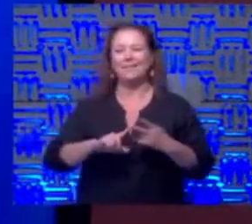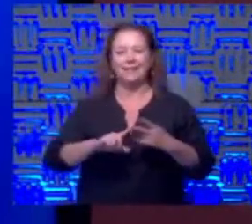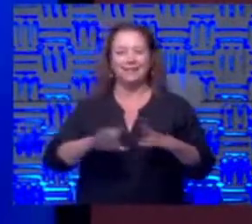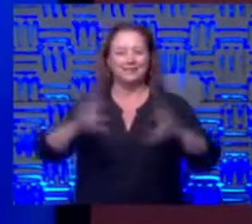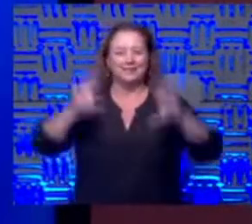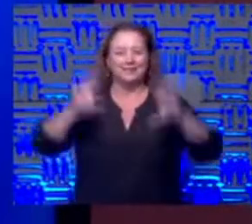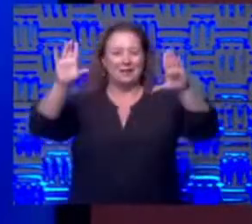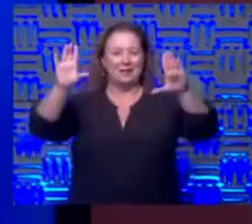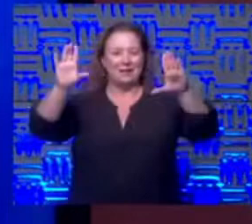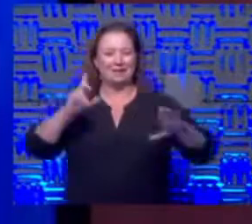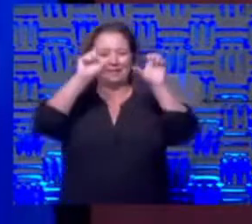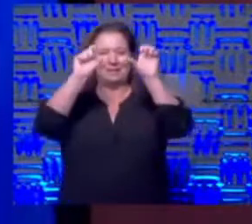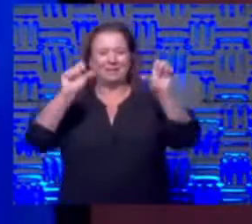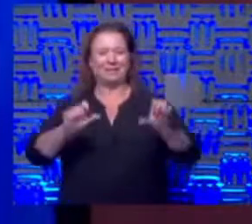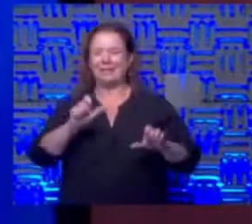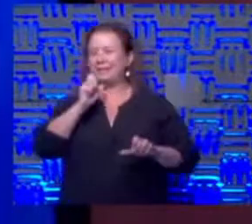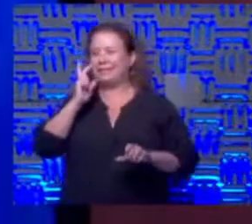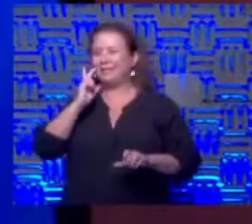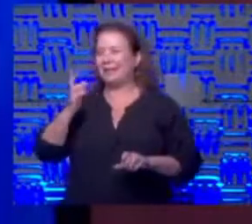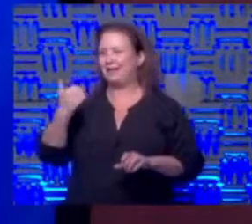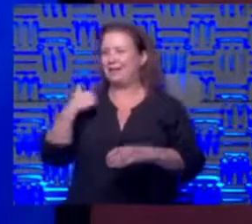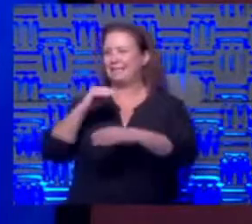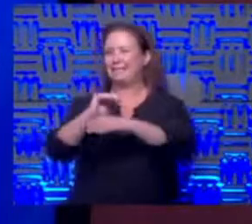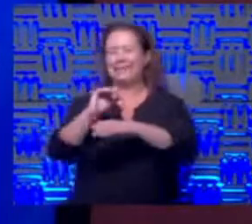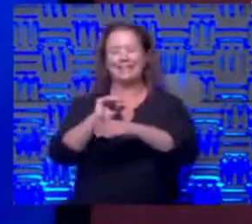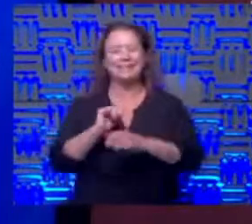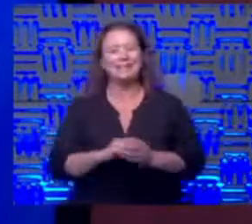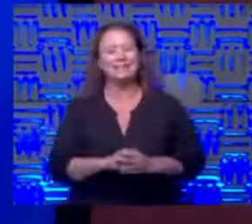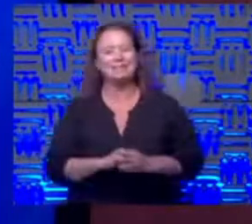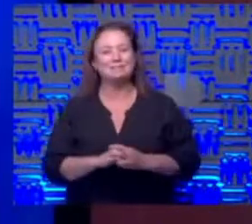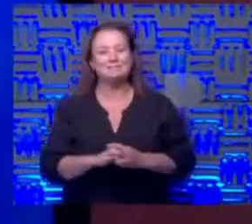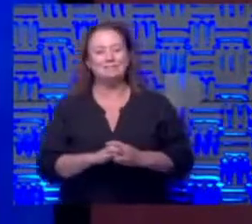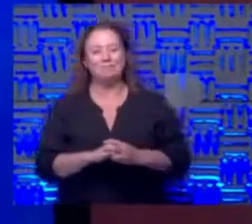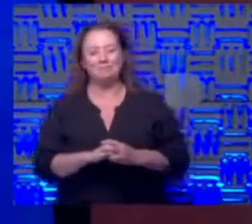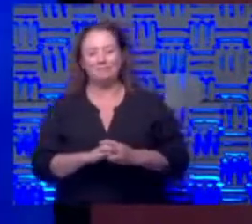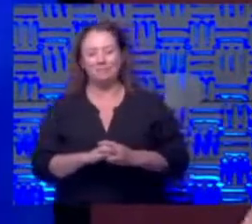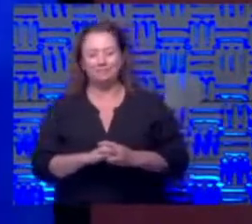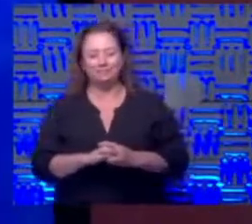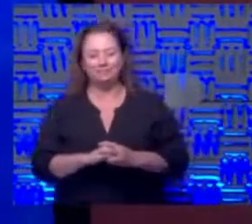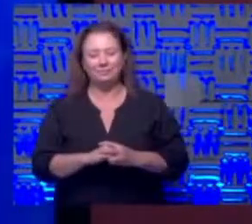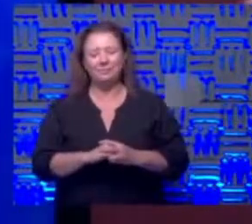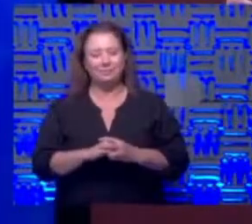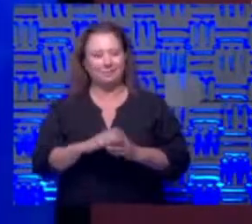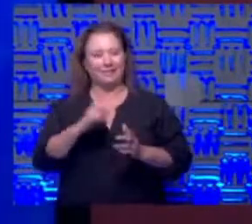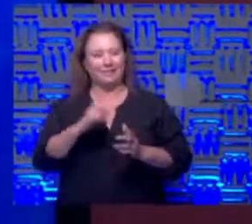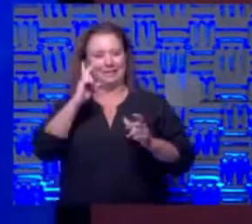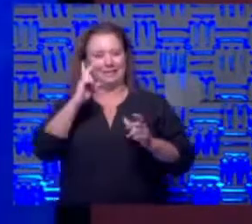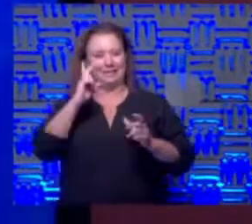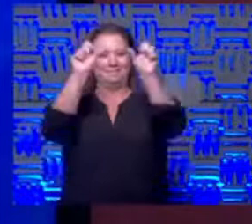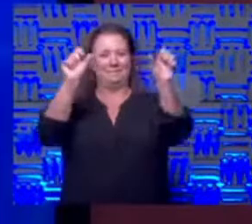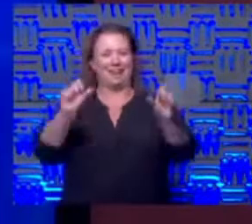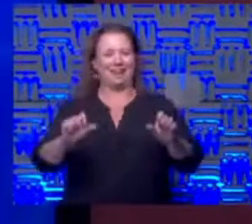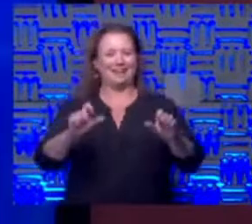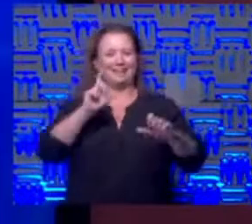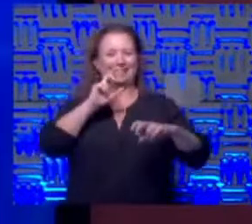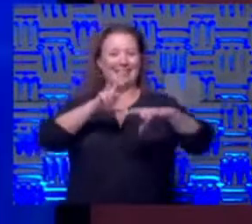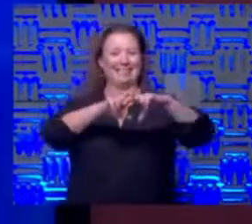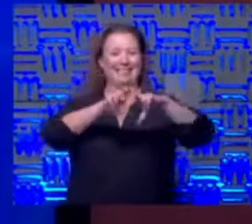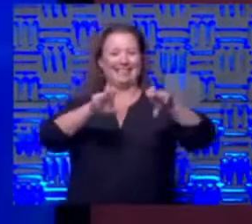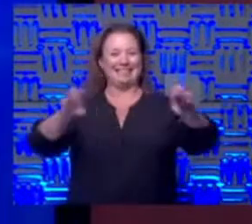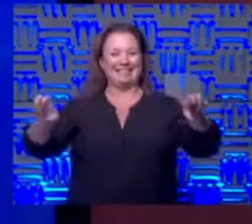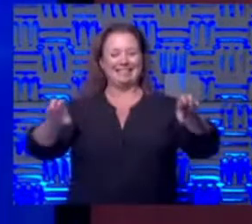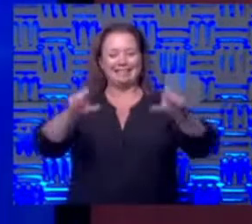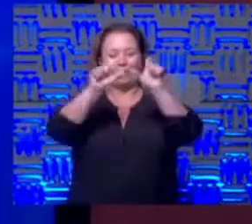awesome. Yeah, he wasn't on the one last night. He wasn't. I'm happy about that. Yeah. But it was great to see, but they were all